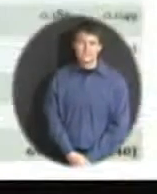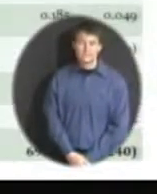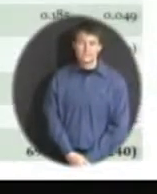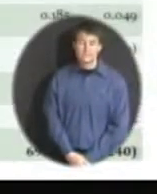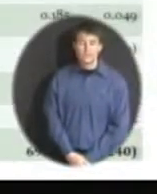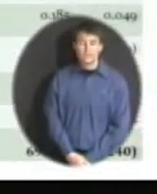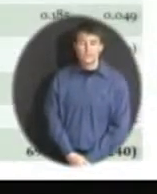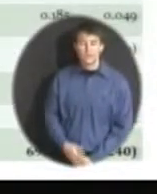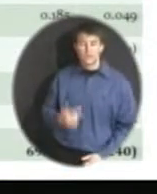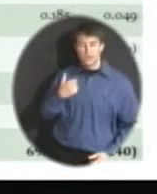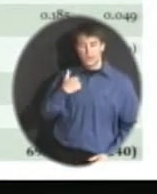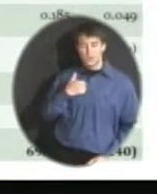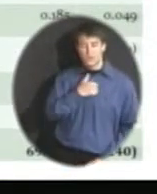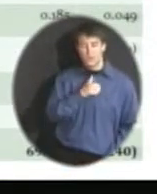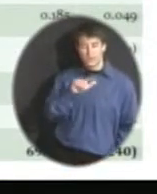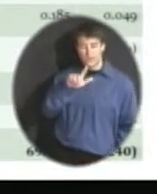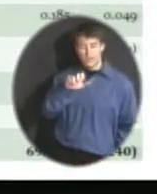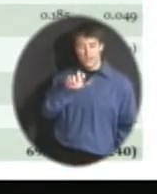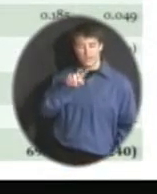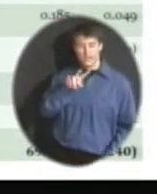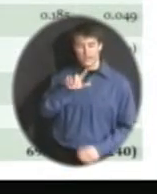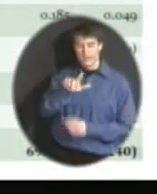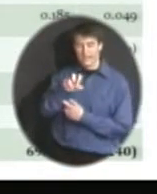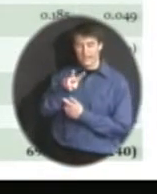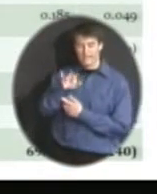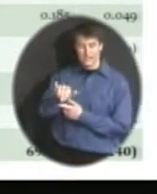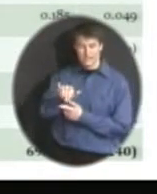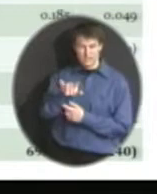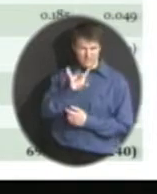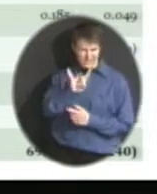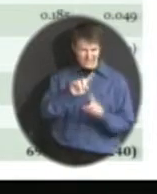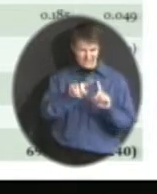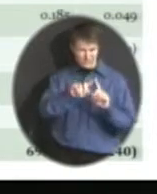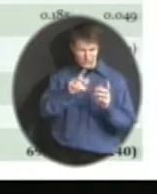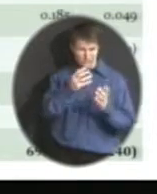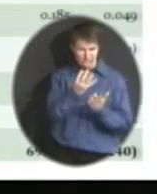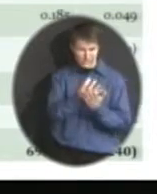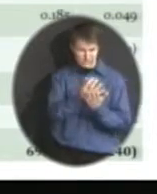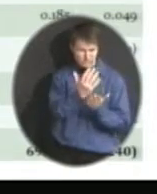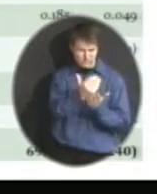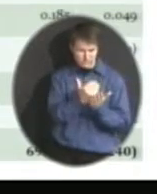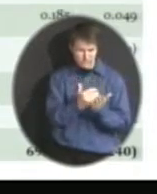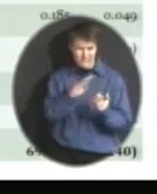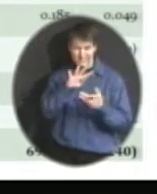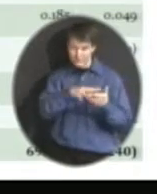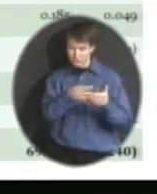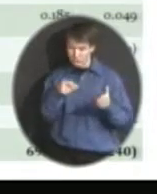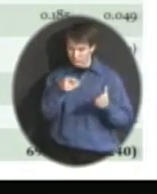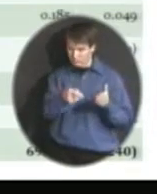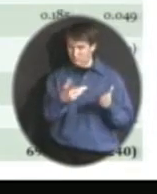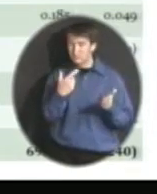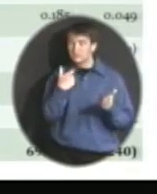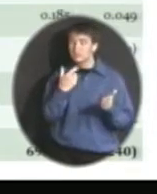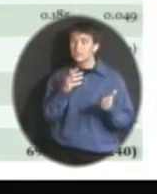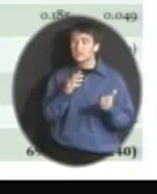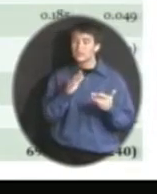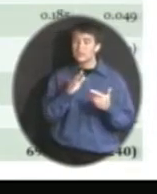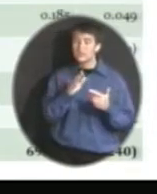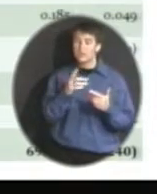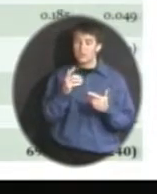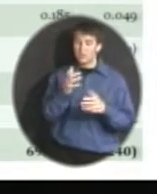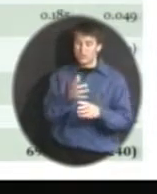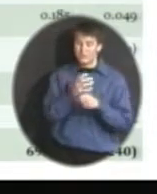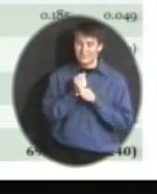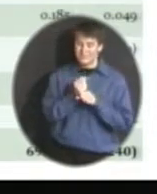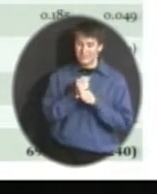We levy in 8 different funds. This schedule is just illustrating at this point where we see the levies.